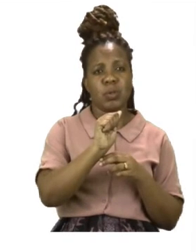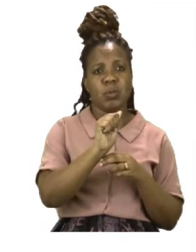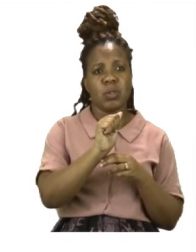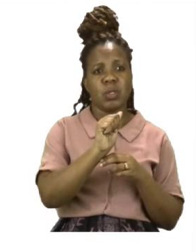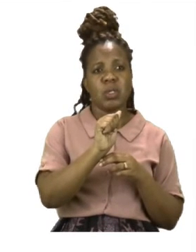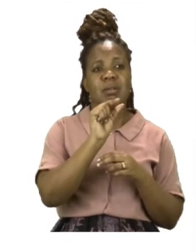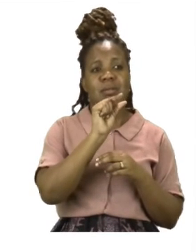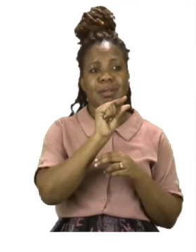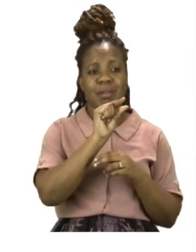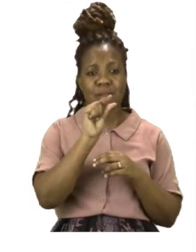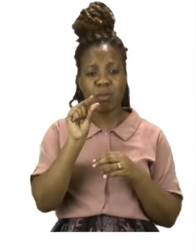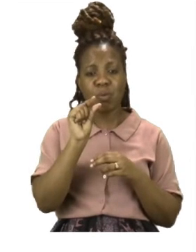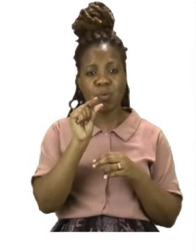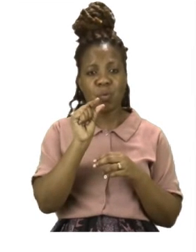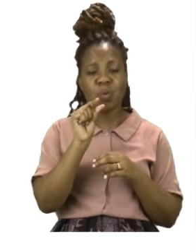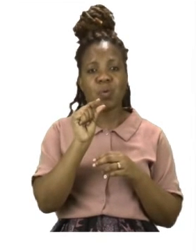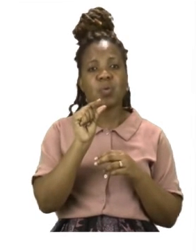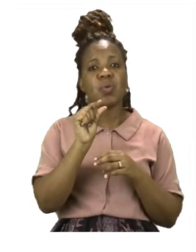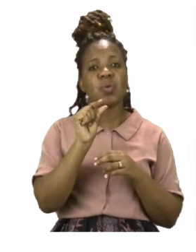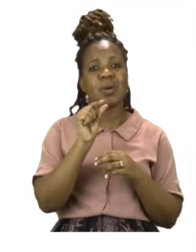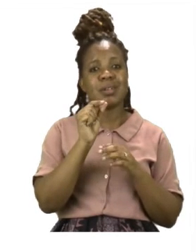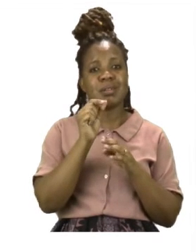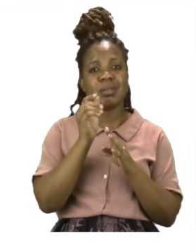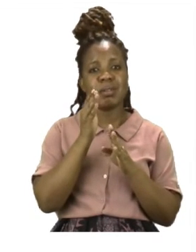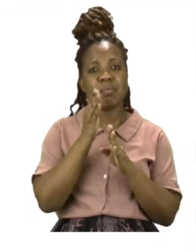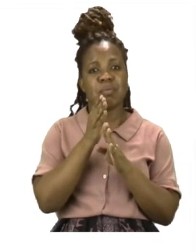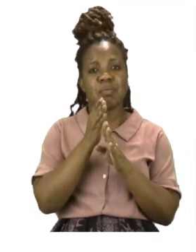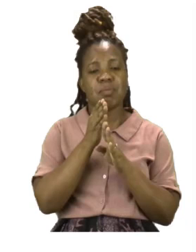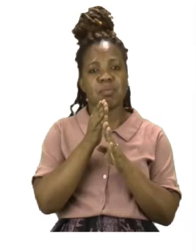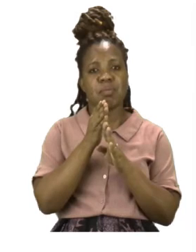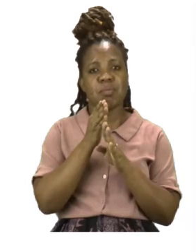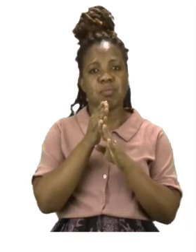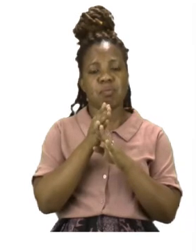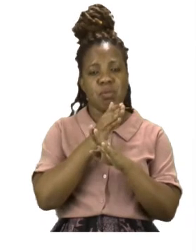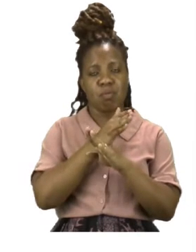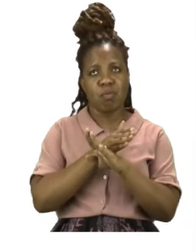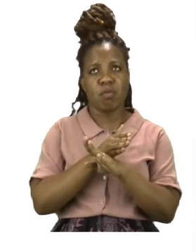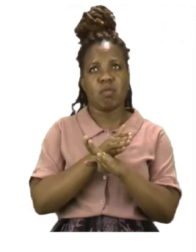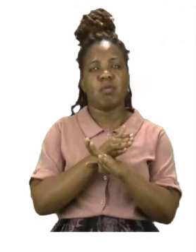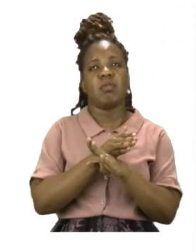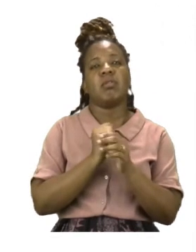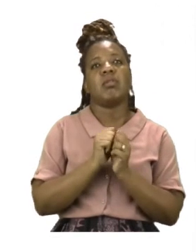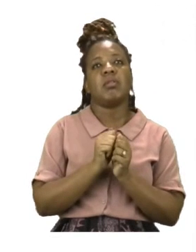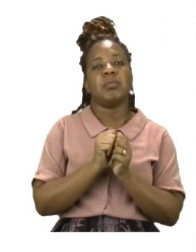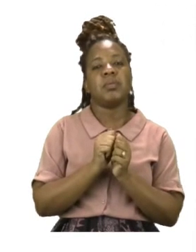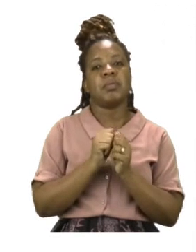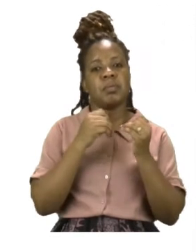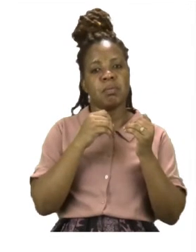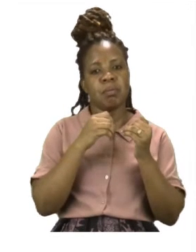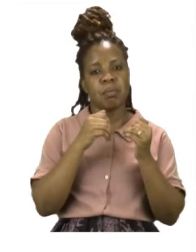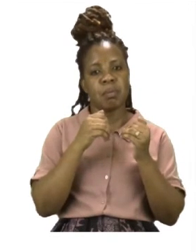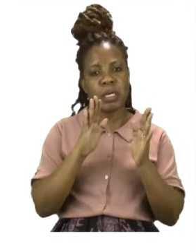start with a consonant. Now, the consonant we are talking about are all the other letters in the alphabet that